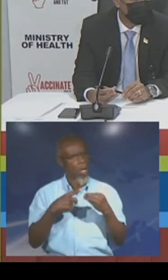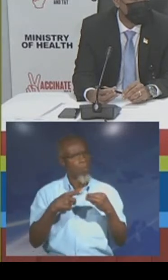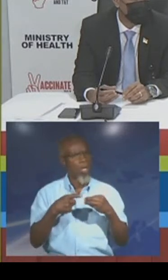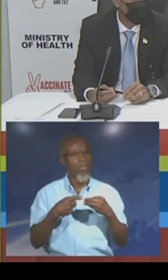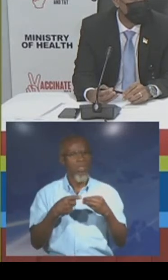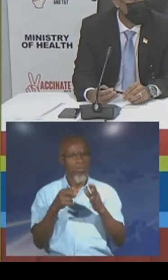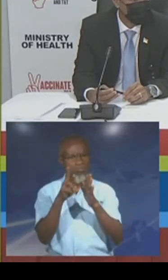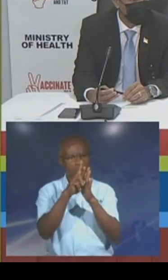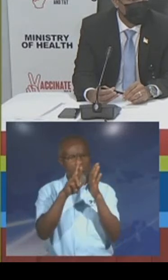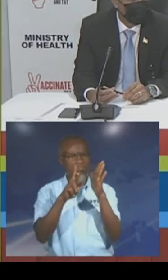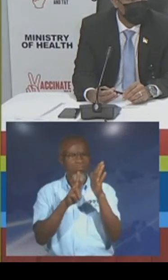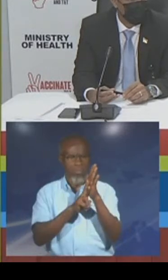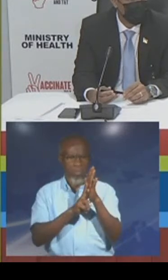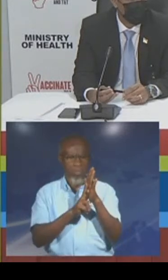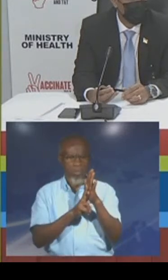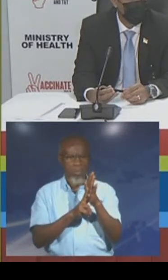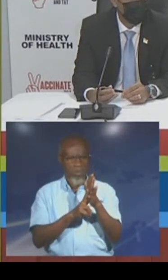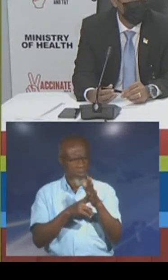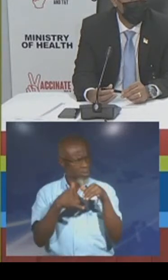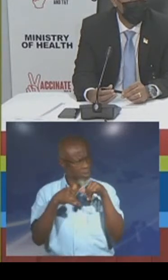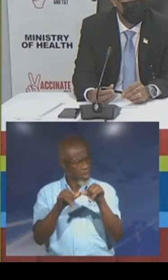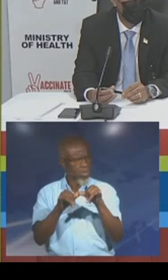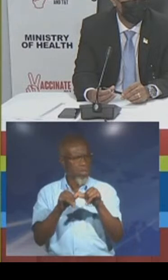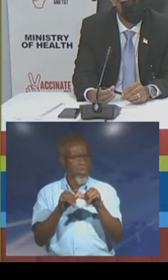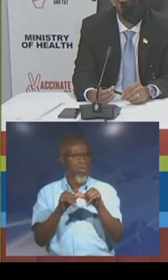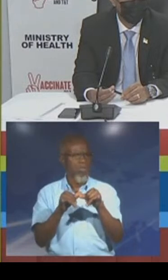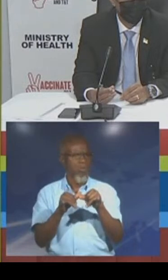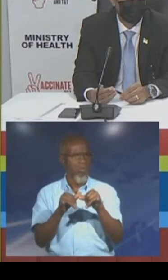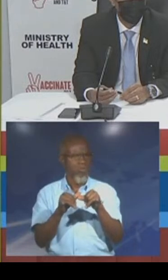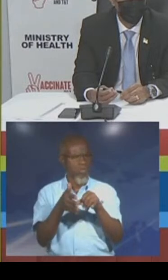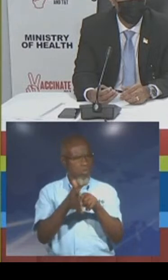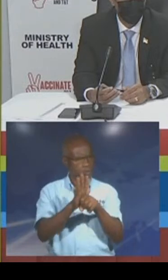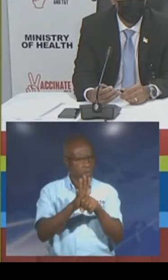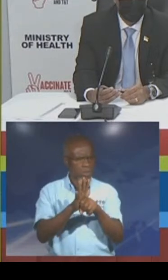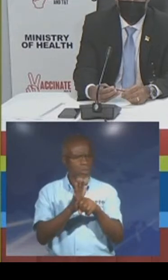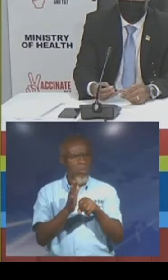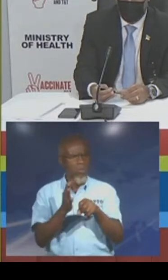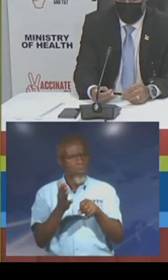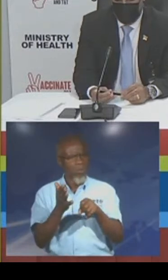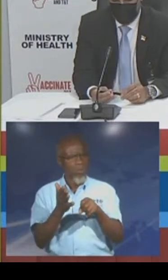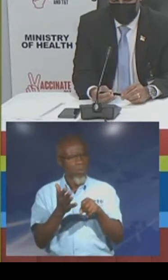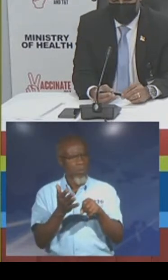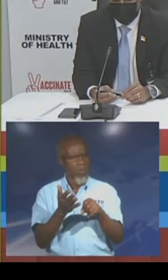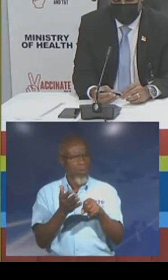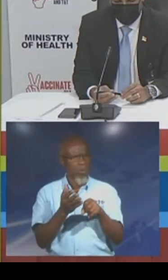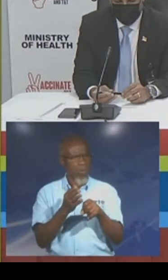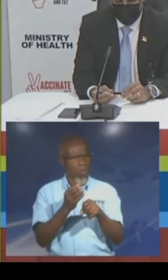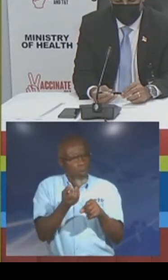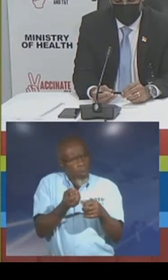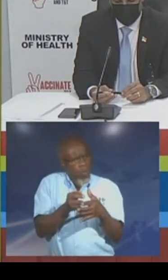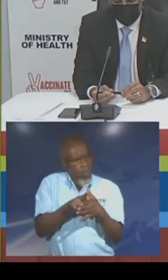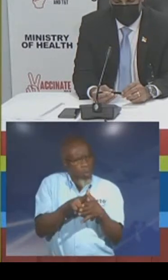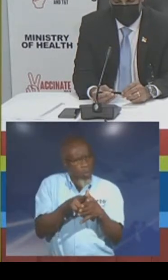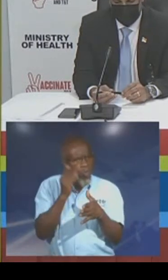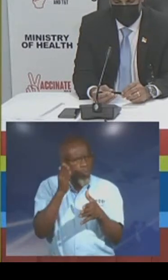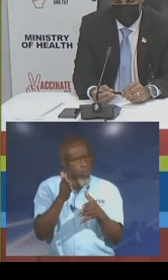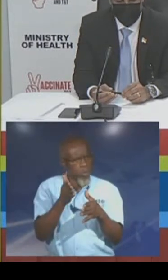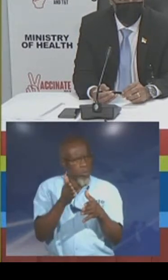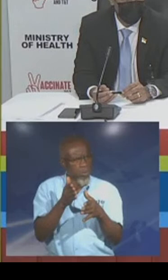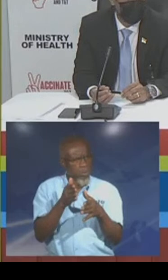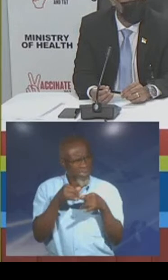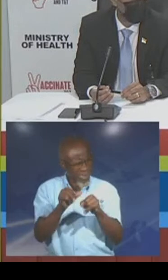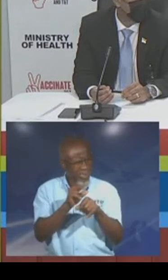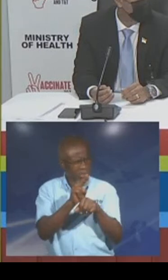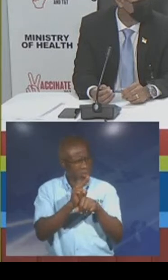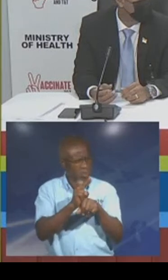regulations? Are they still in place for the pandemic of COVID-19? You know, what sort of measures, in other words, would it still be used